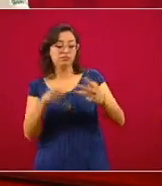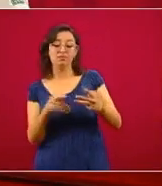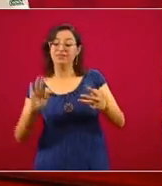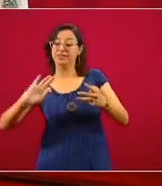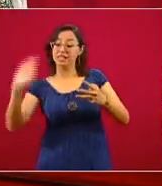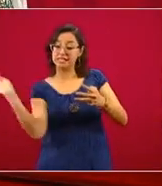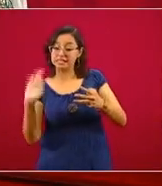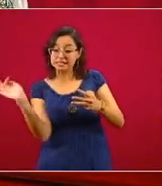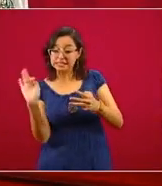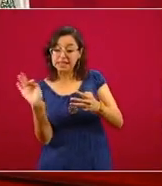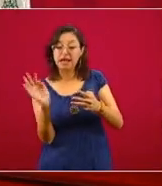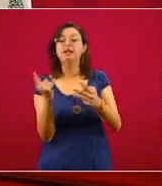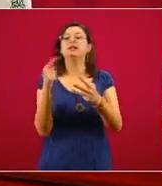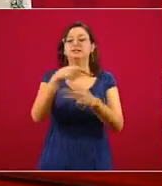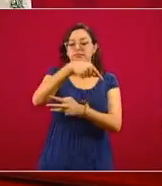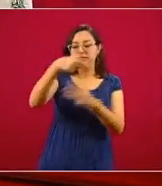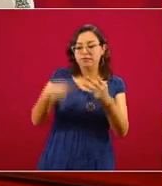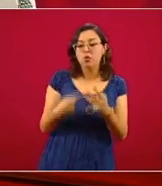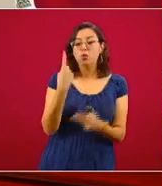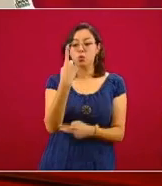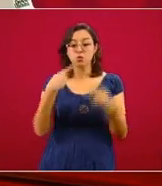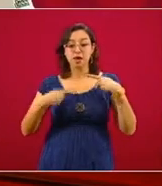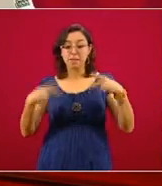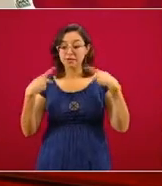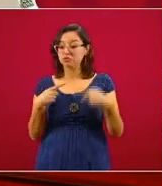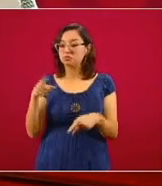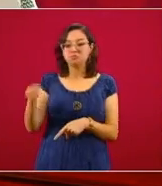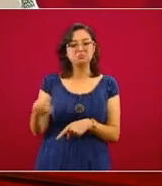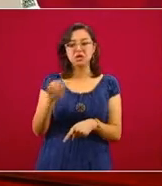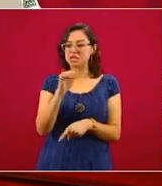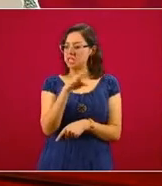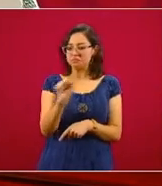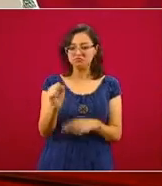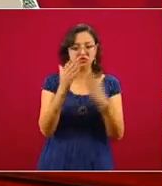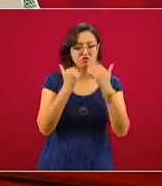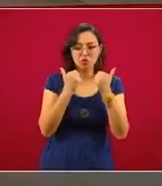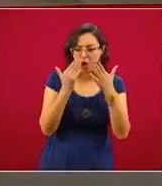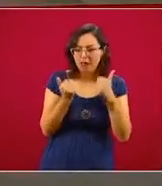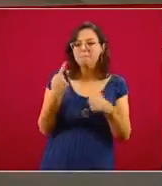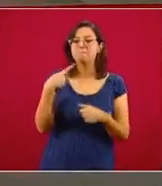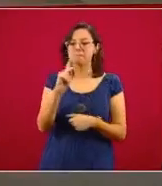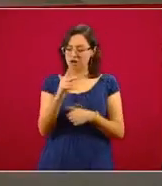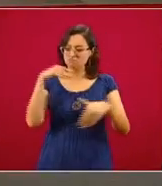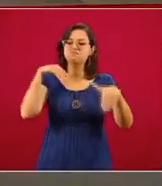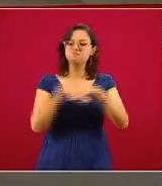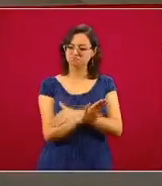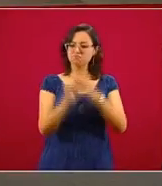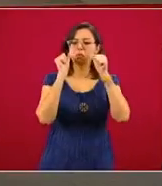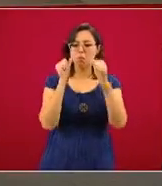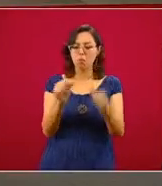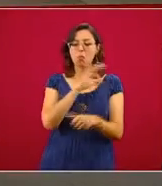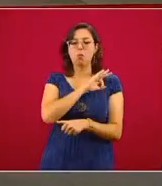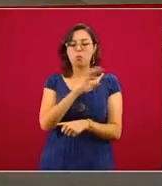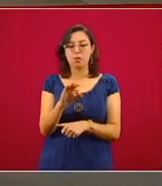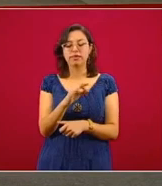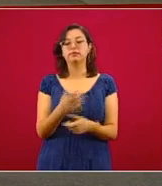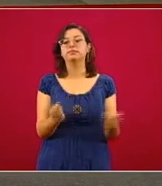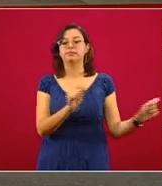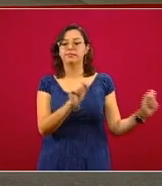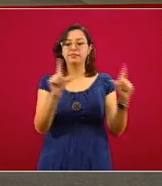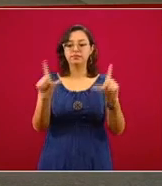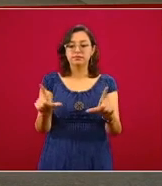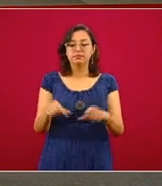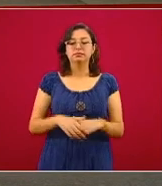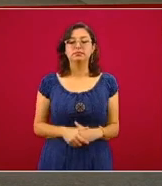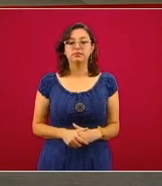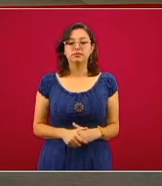13 scenarios, sorry, and we want to know exactly what's going to happen in those 13 scenarios scenarios so that people who don't have an IMSS card